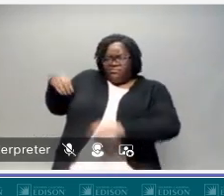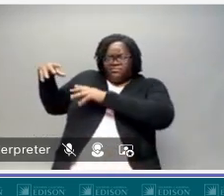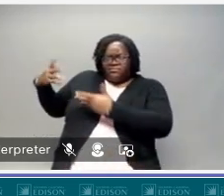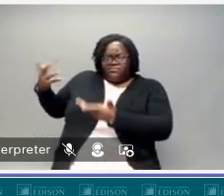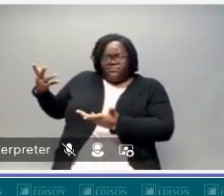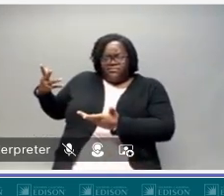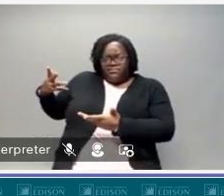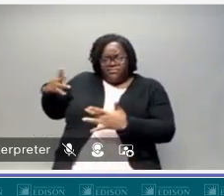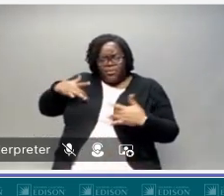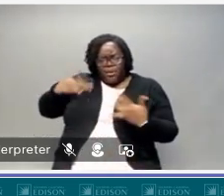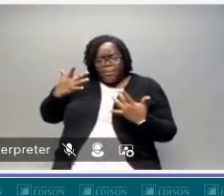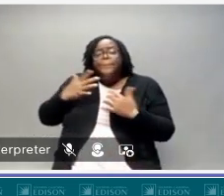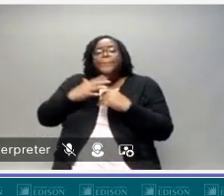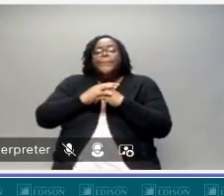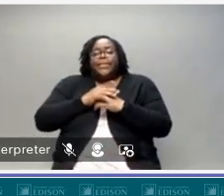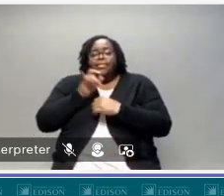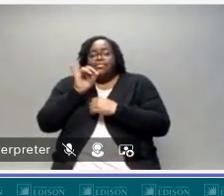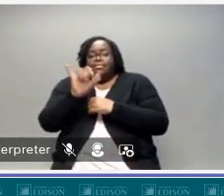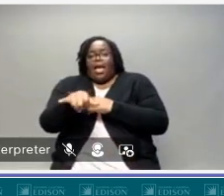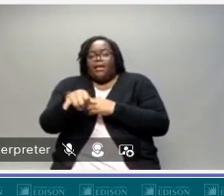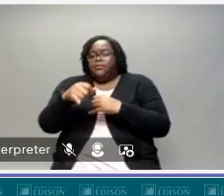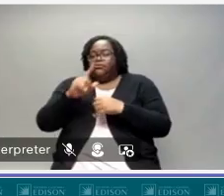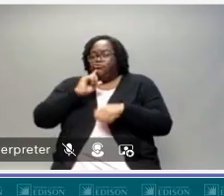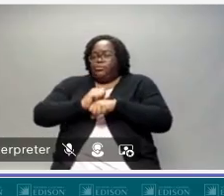is an actual circuit, and